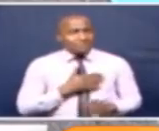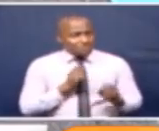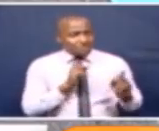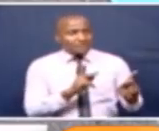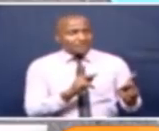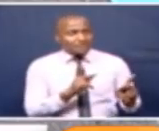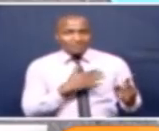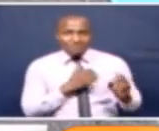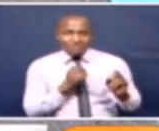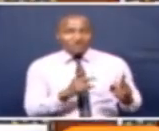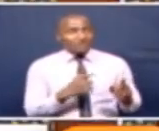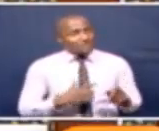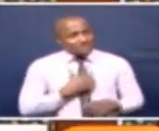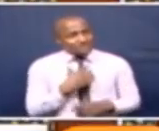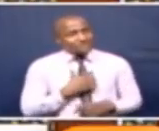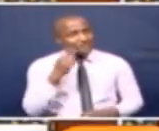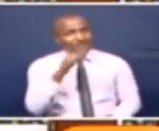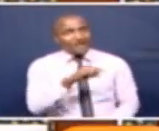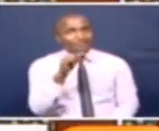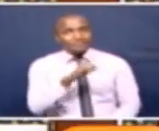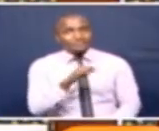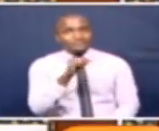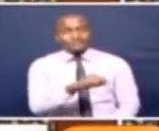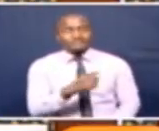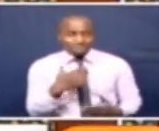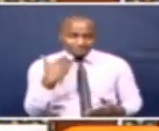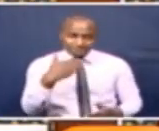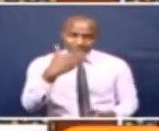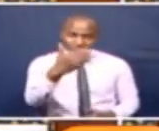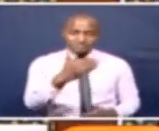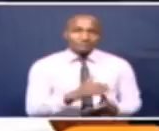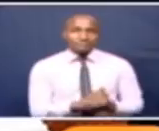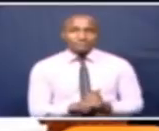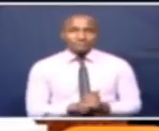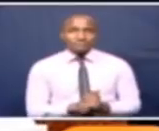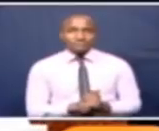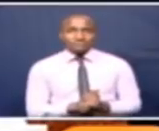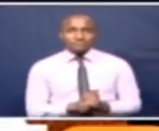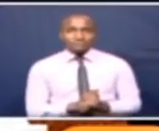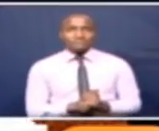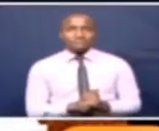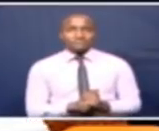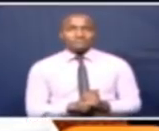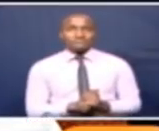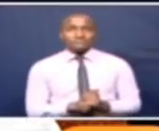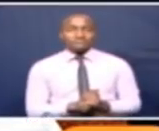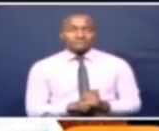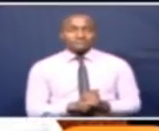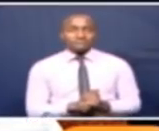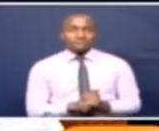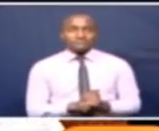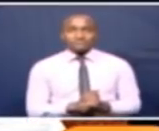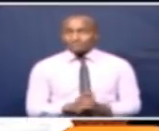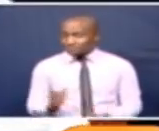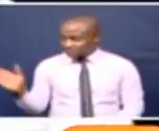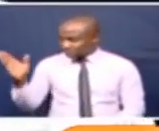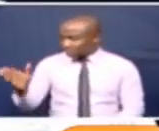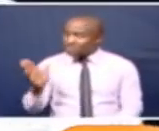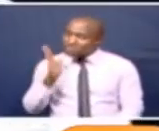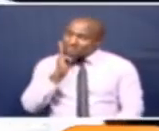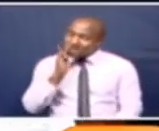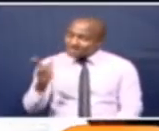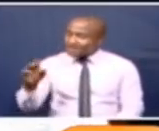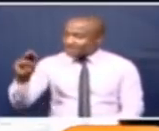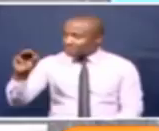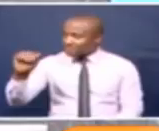okay. I will be visiting her regularly. Yeah. As circumstances allow. Mm-hmm. Yes. And to you, Matilda, as well, as a